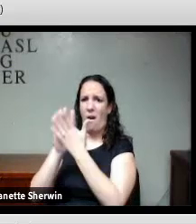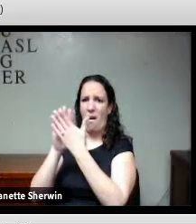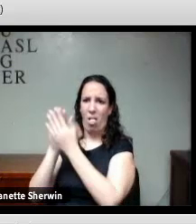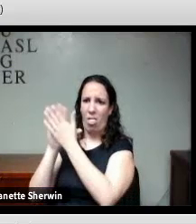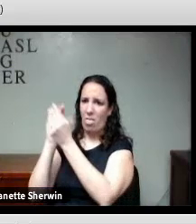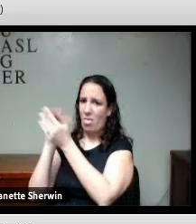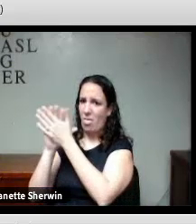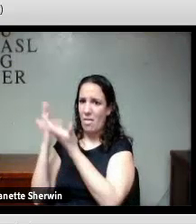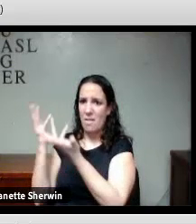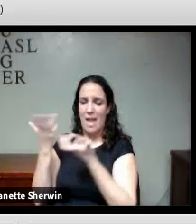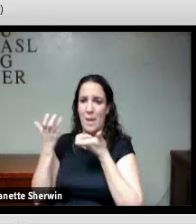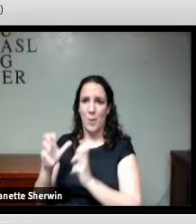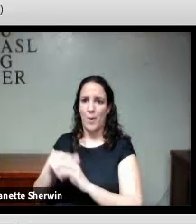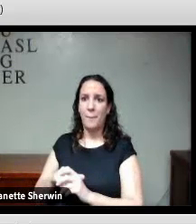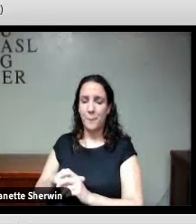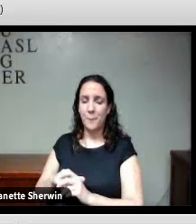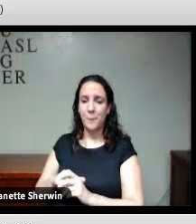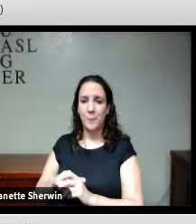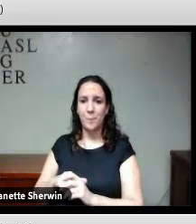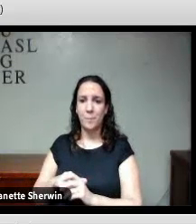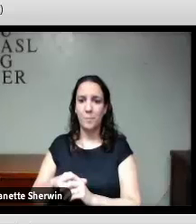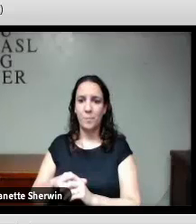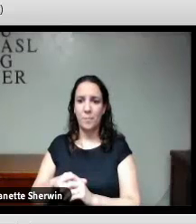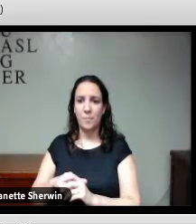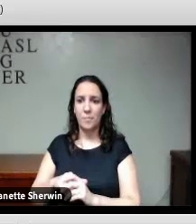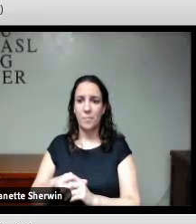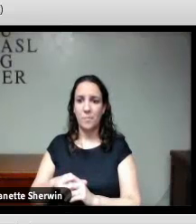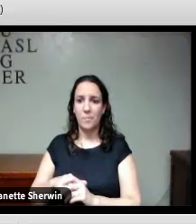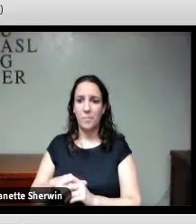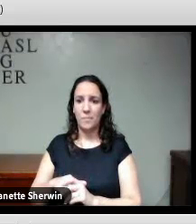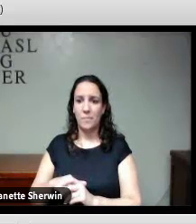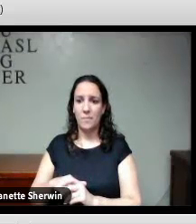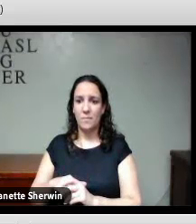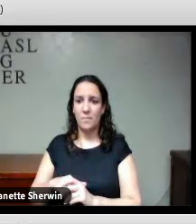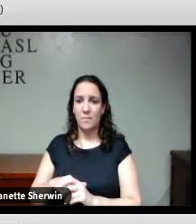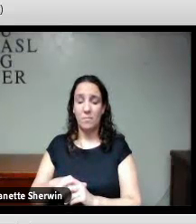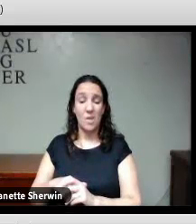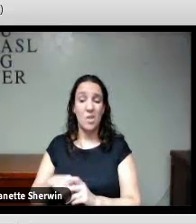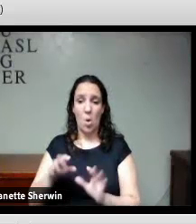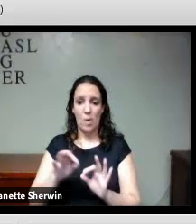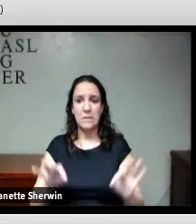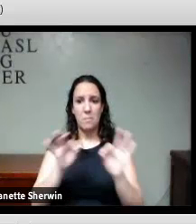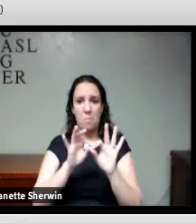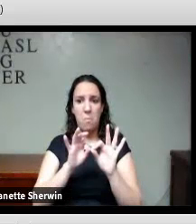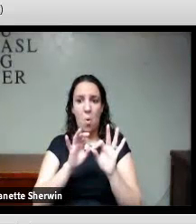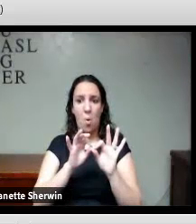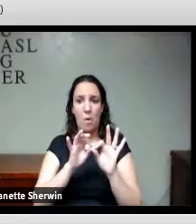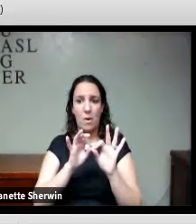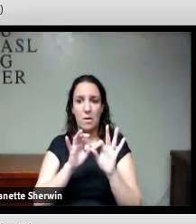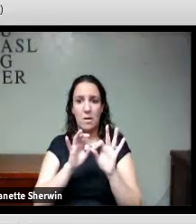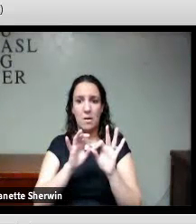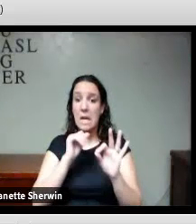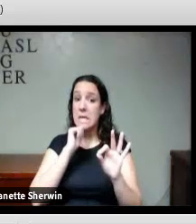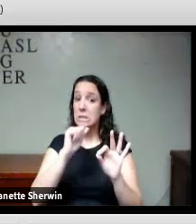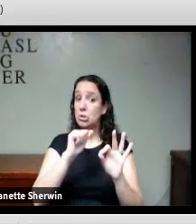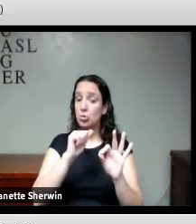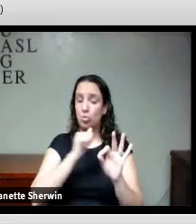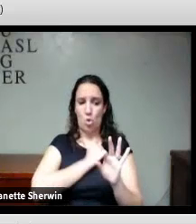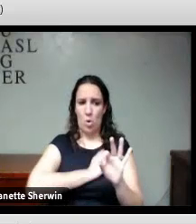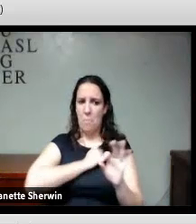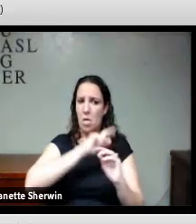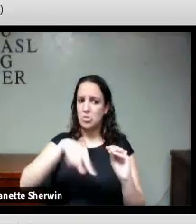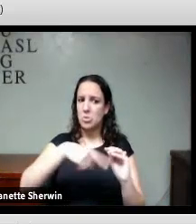Joan says it's important when you empathize about the problem, you apologize about the situation. Absolutely. Don't be apologizing about the coworker. Well, they